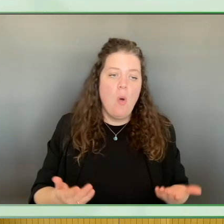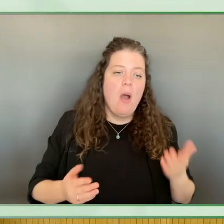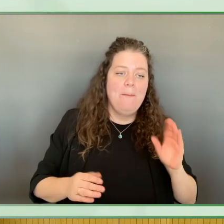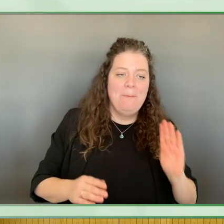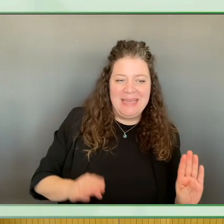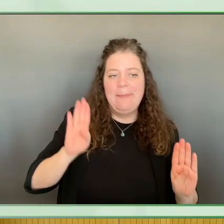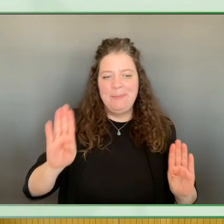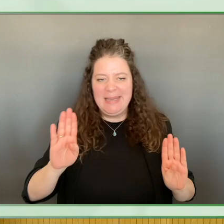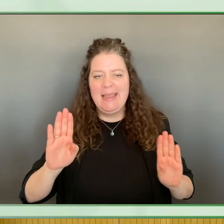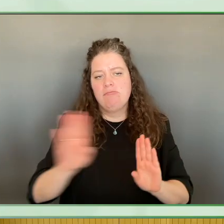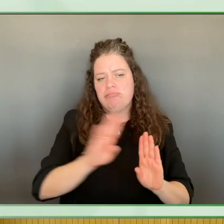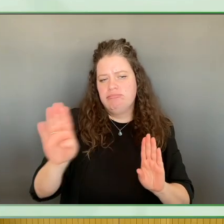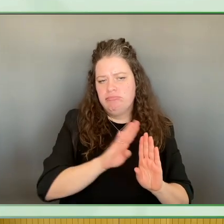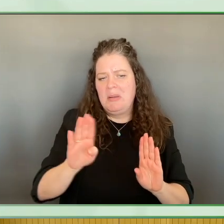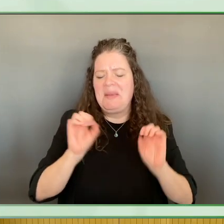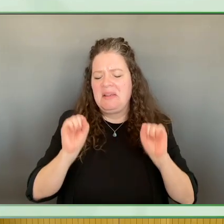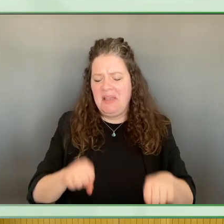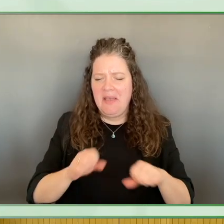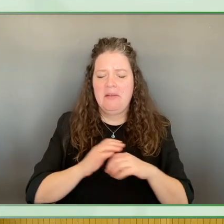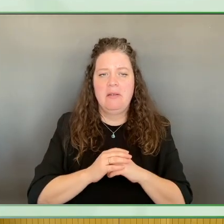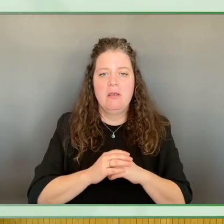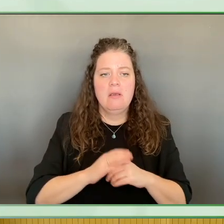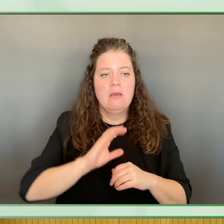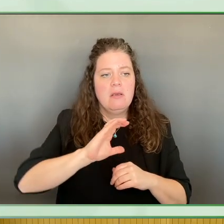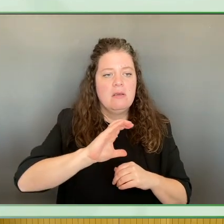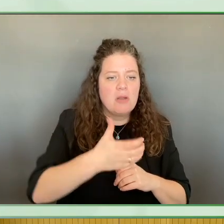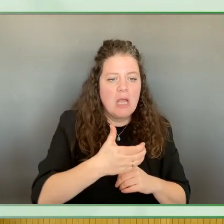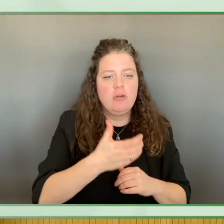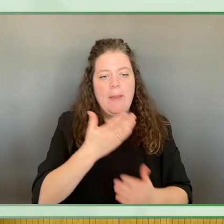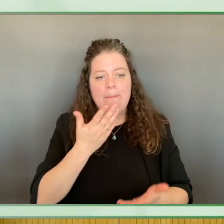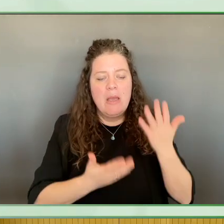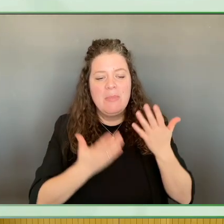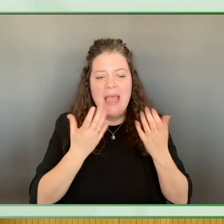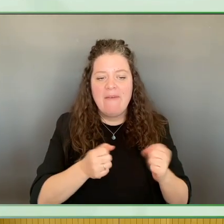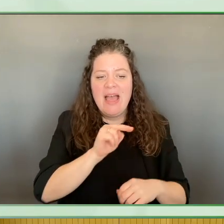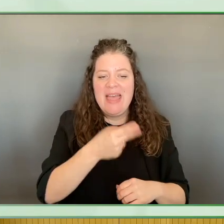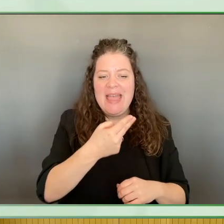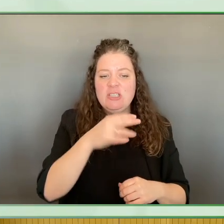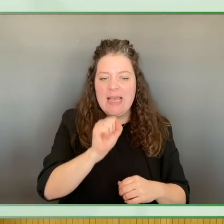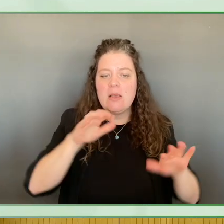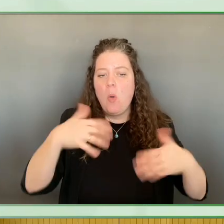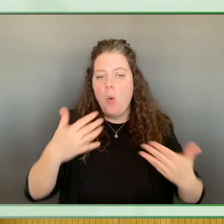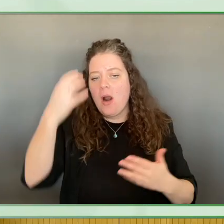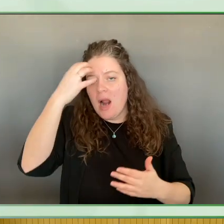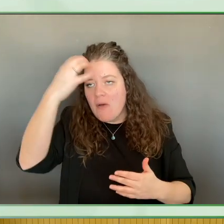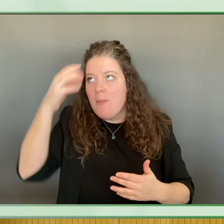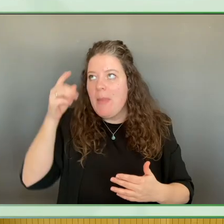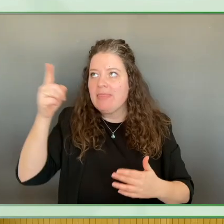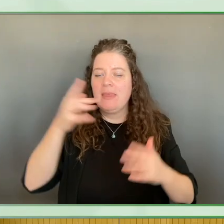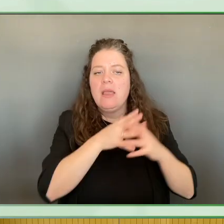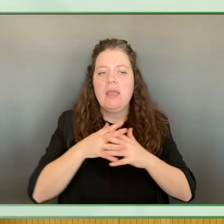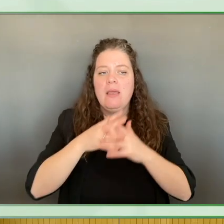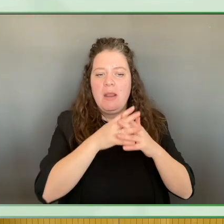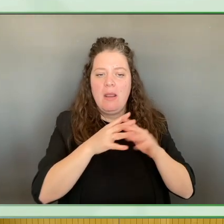have something like NHS or the government agencies do that, like in the US, how the insurance provisions for